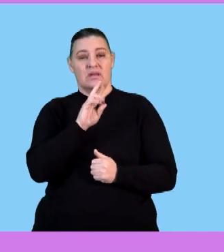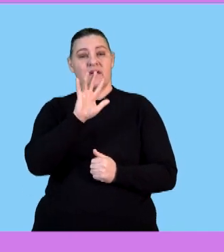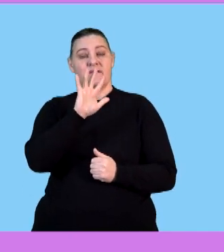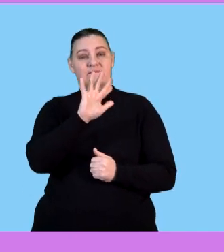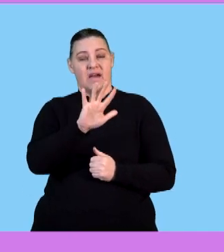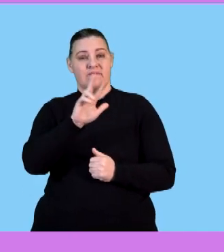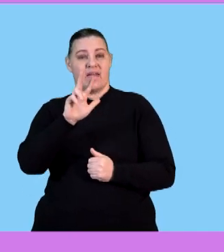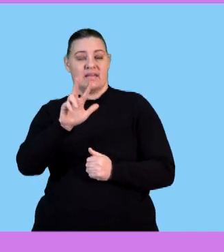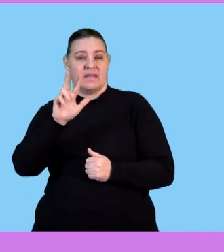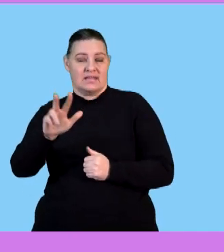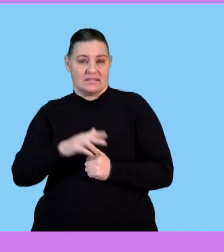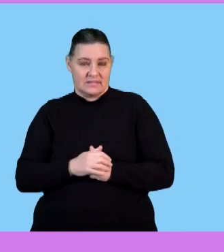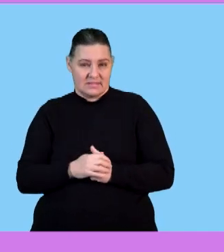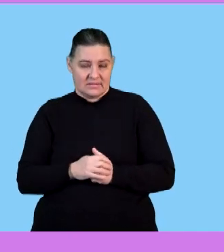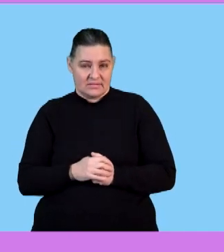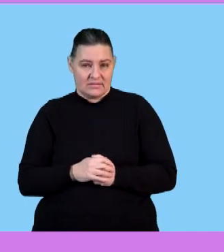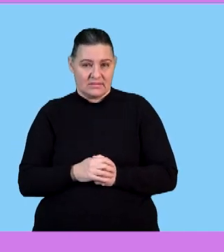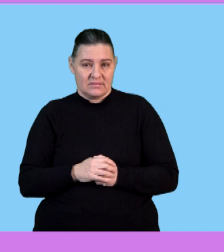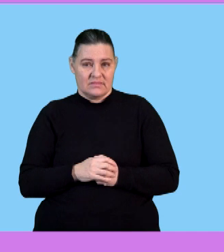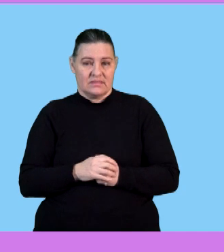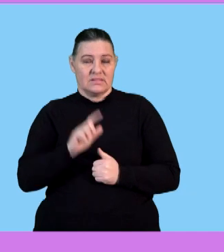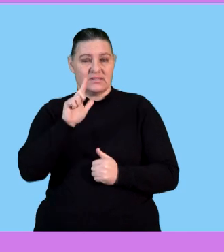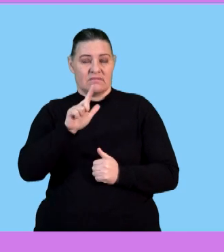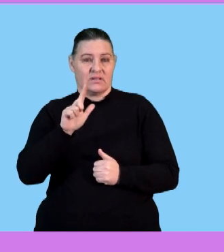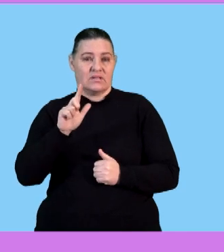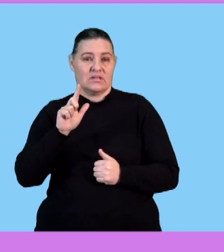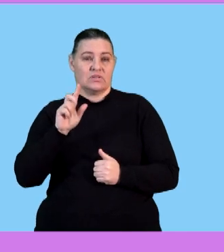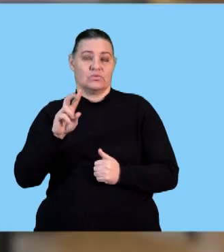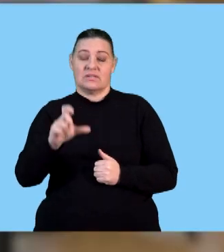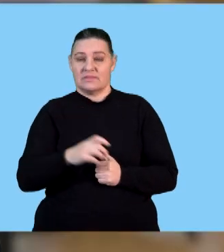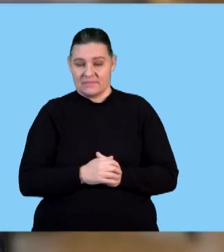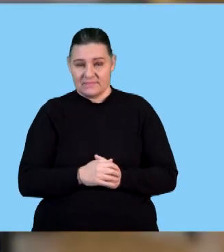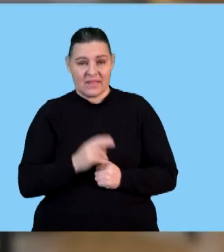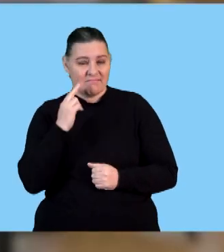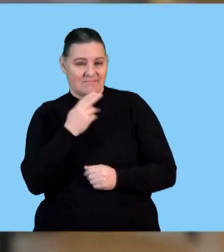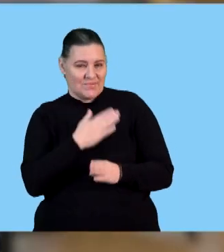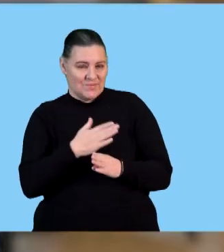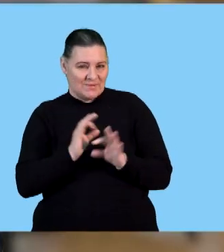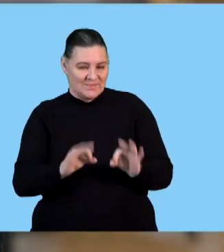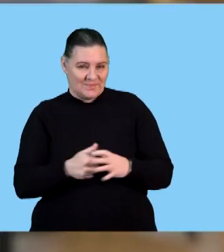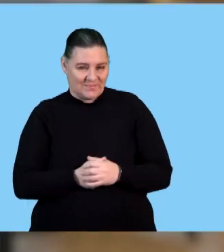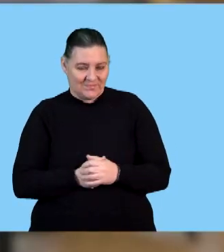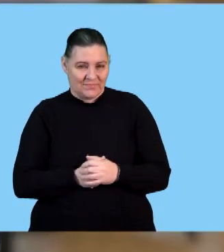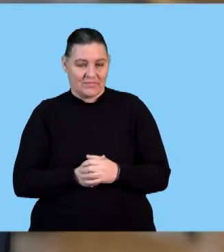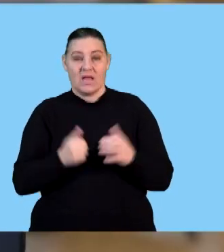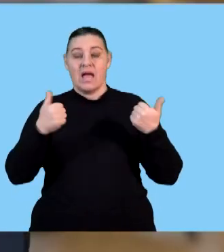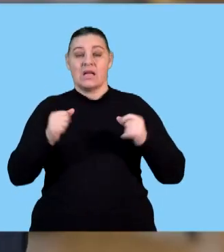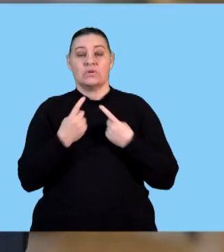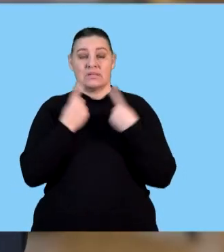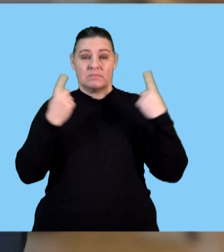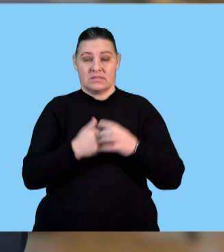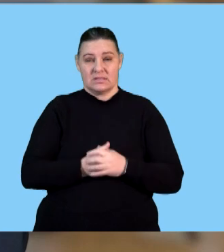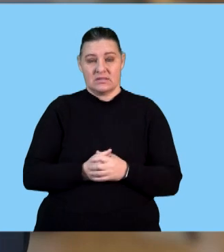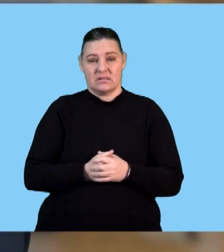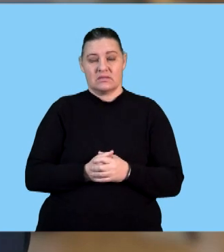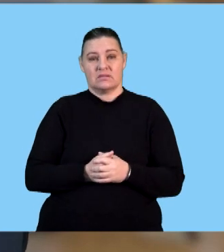2,588 Rand 74 cents. Nice work. Okay, account statements. So